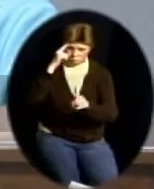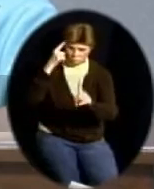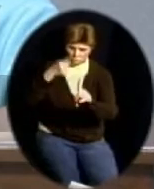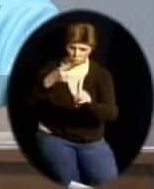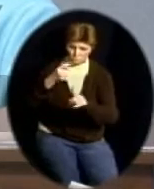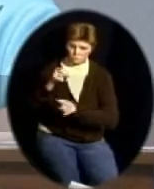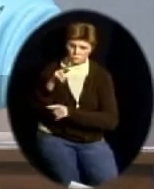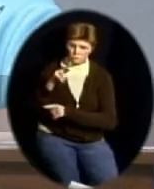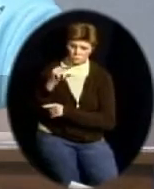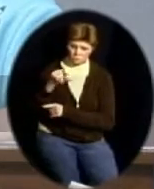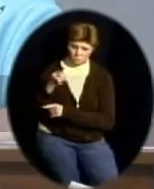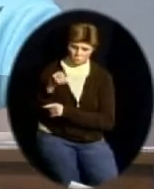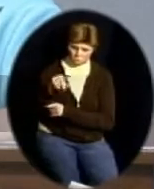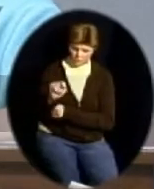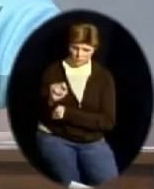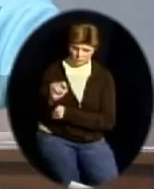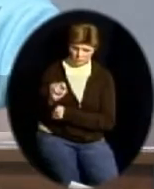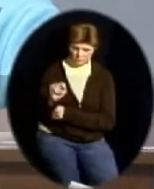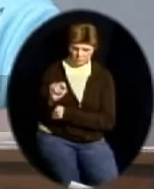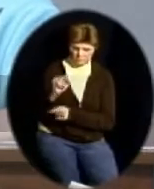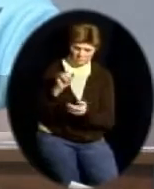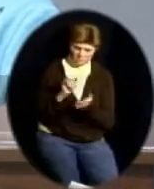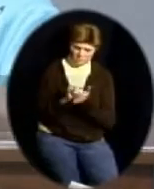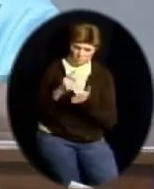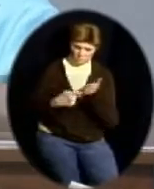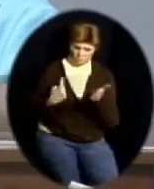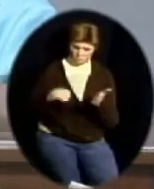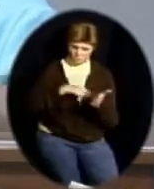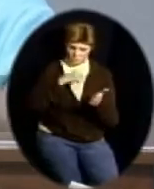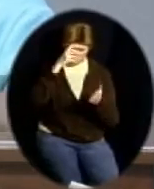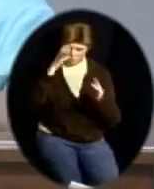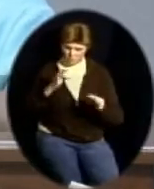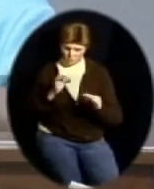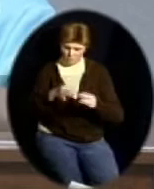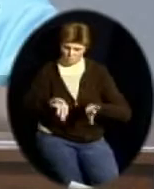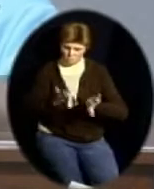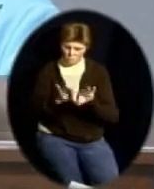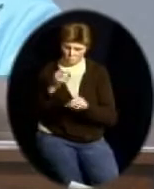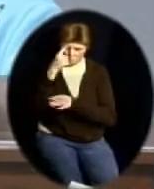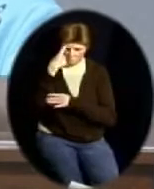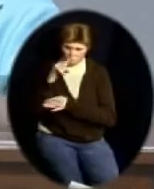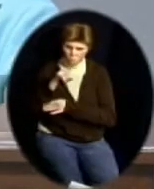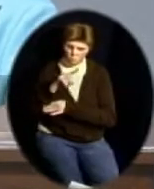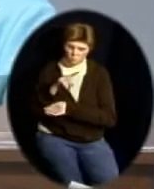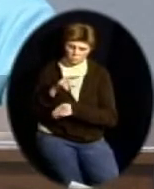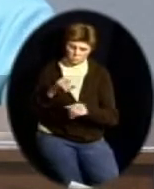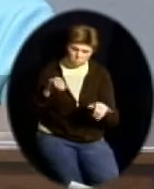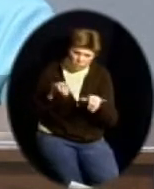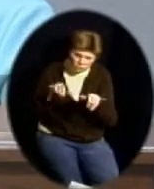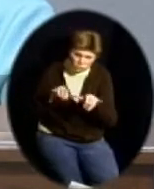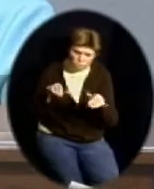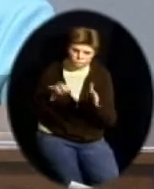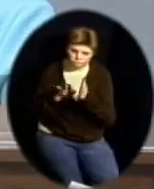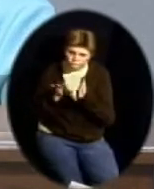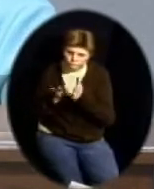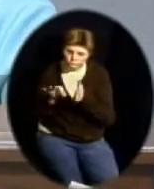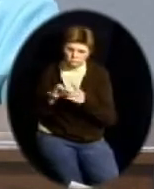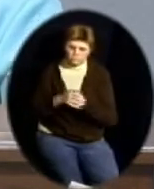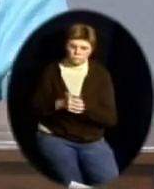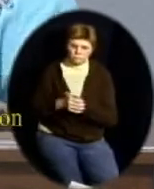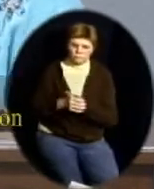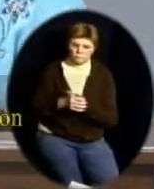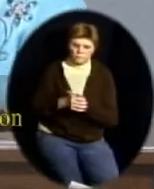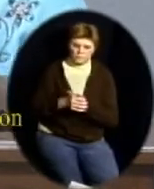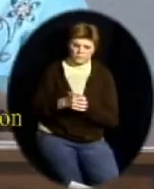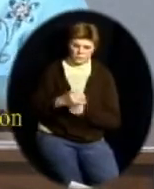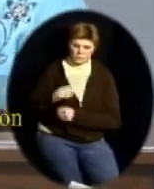a division that's directly tied to the performance measure or by a multi-divisional team that's working on a cross goal. Our goal in